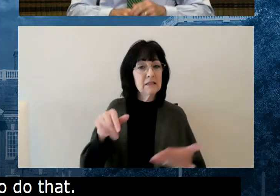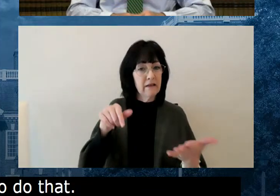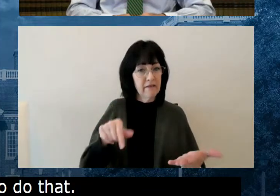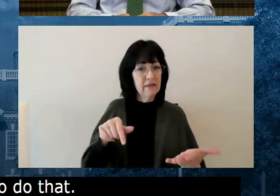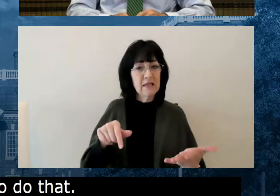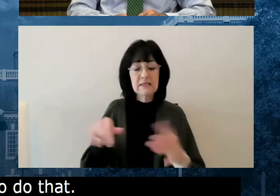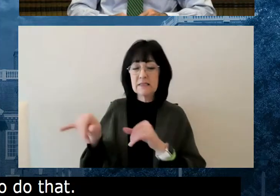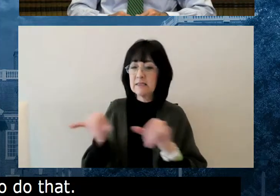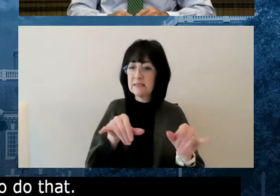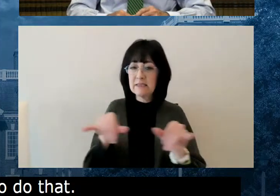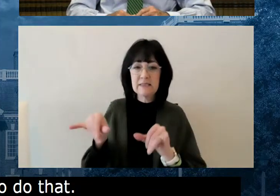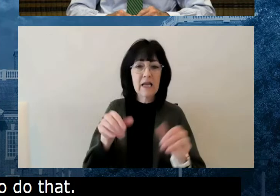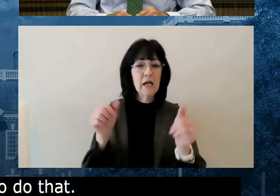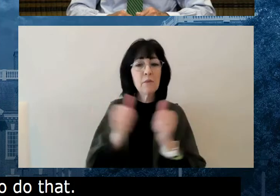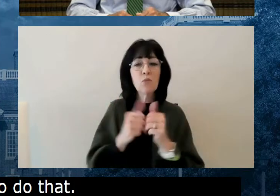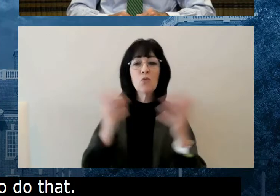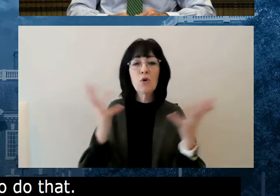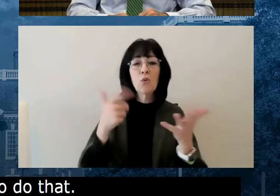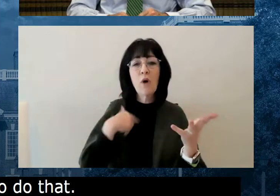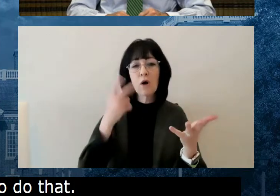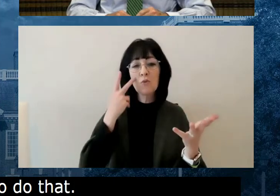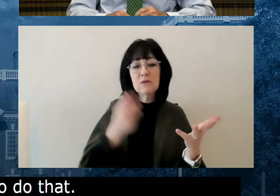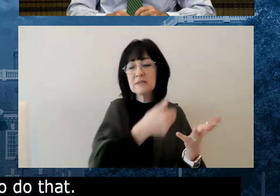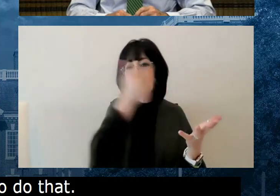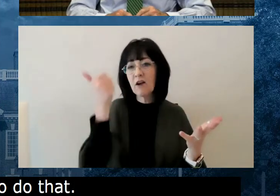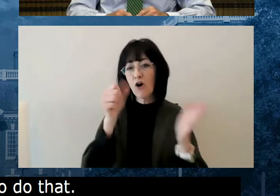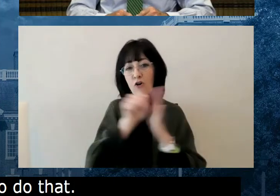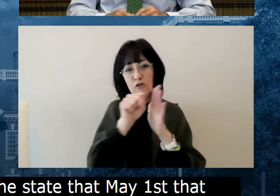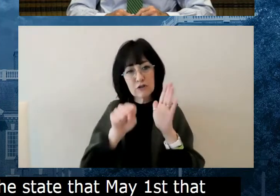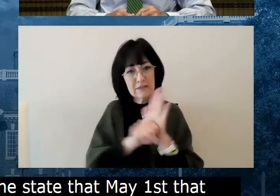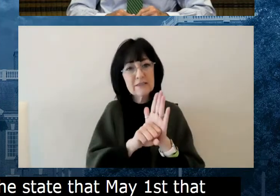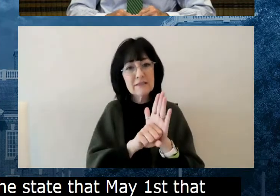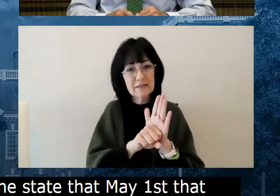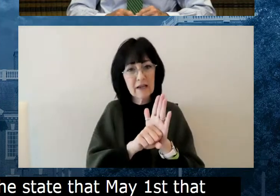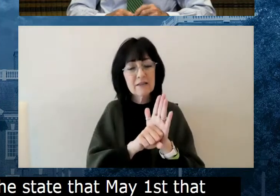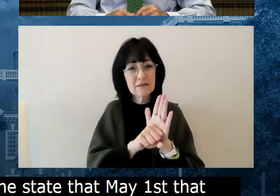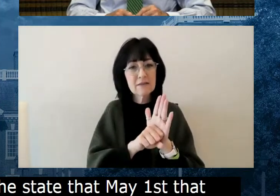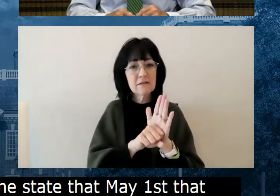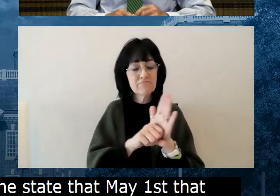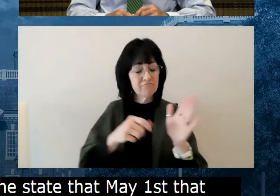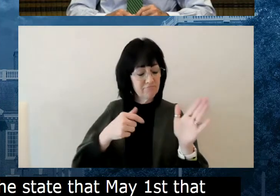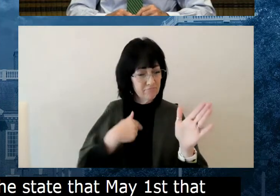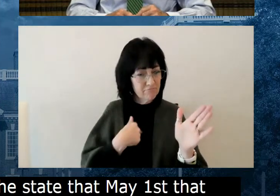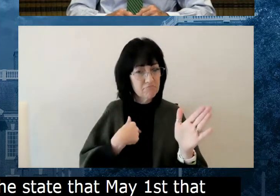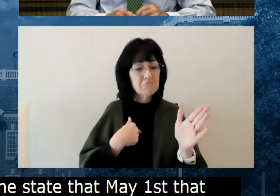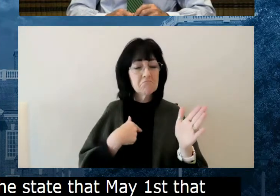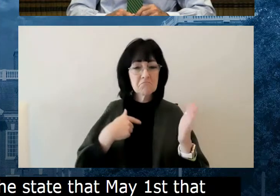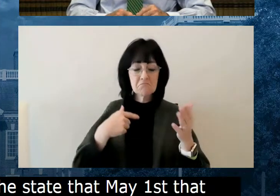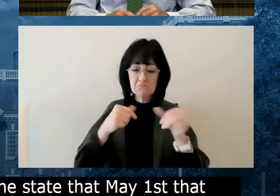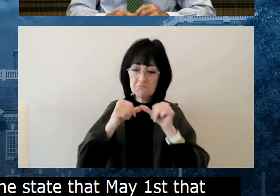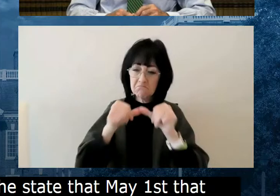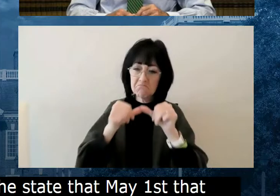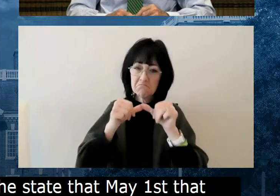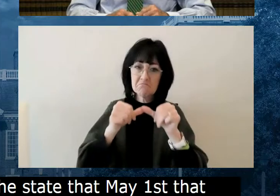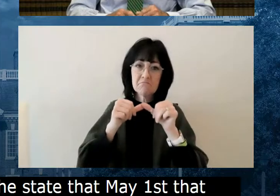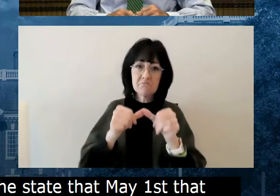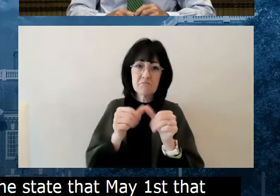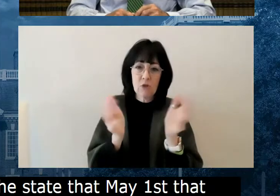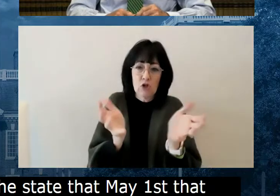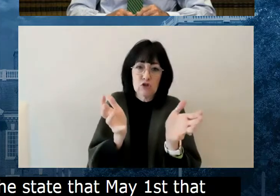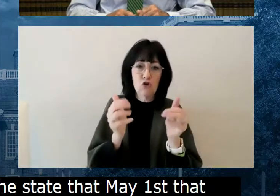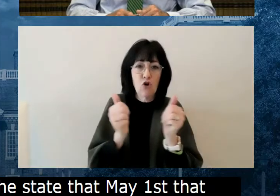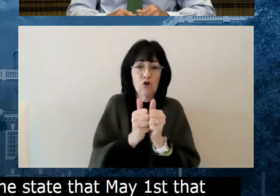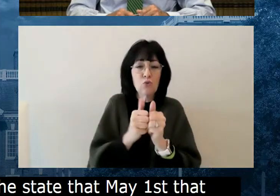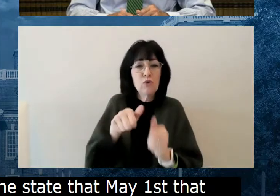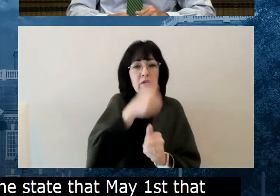with what we've been seeing in states surrounding us. We are always in communication with the teams of